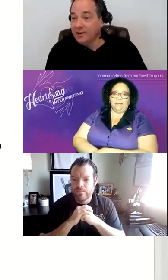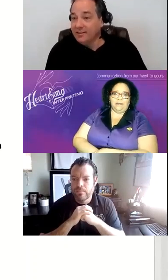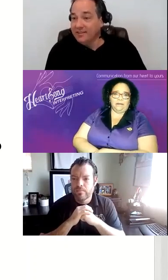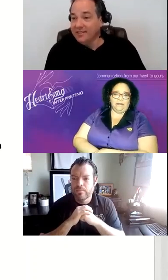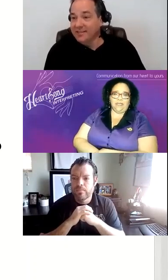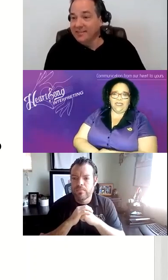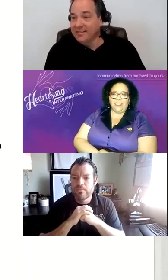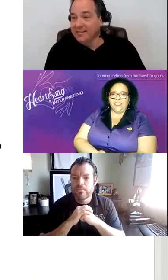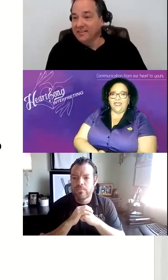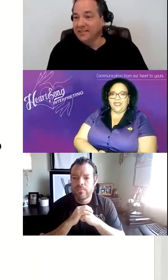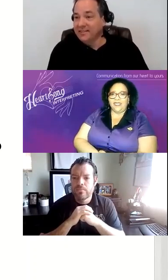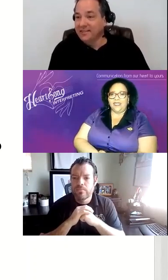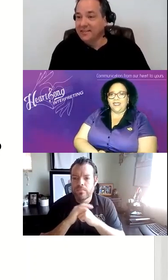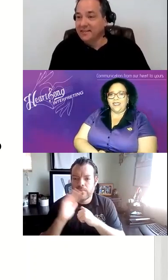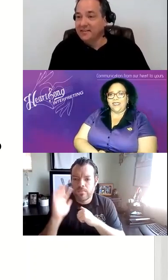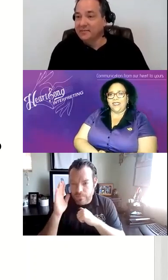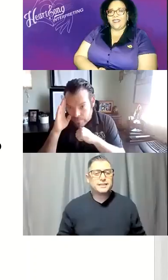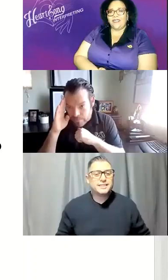Joey?